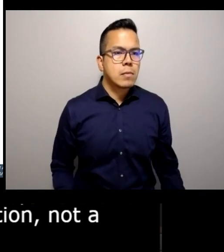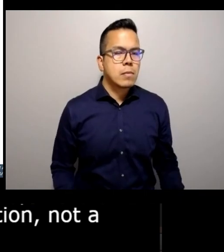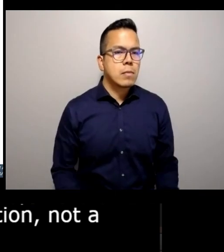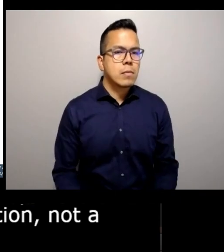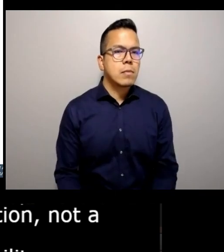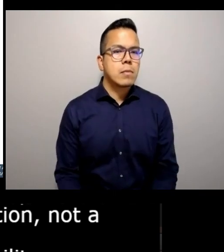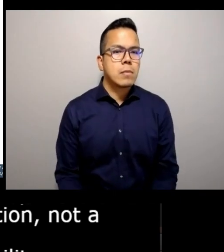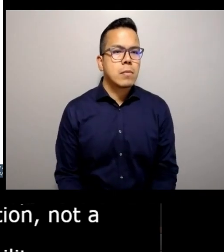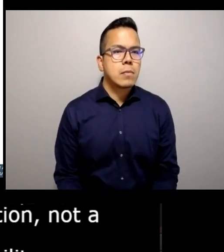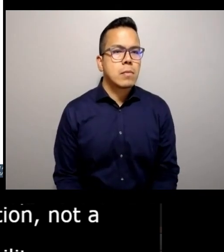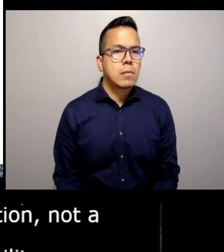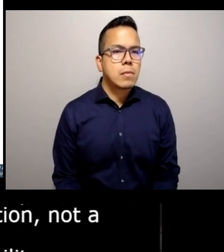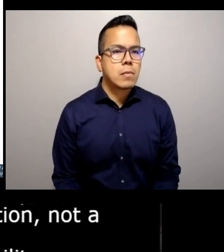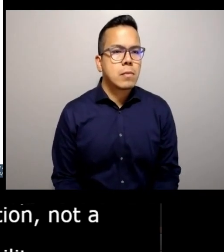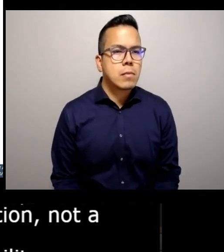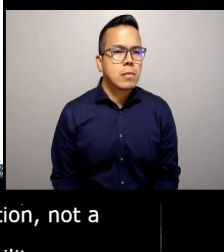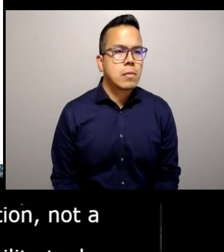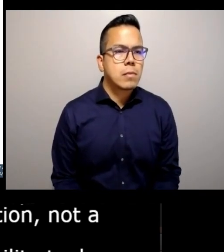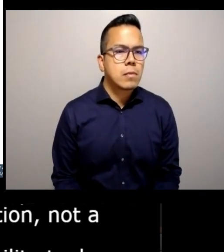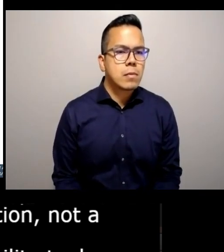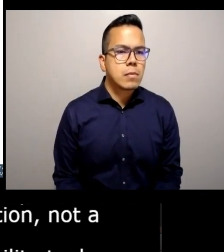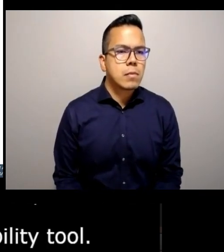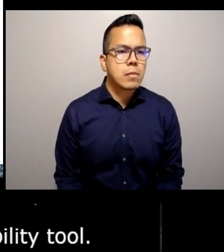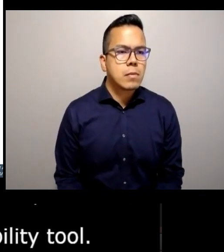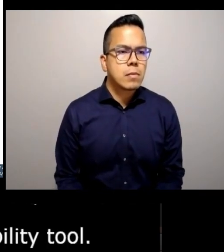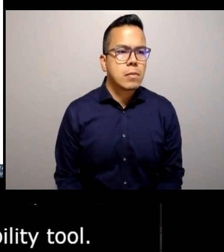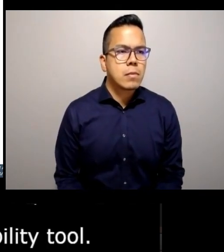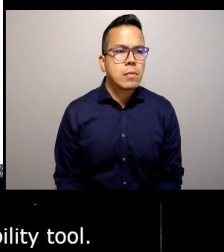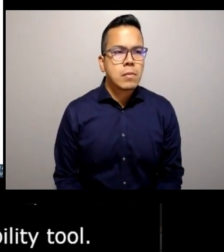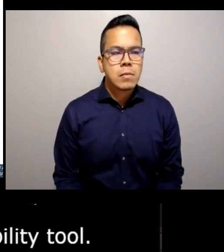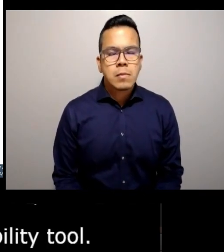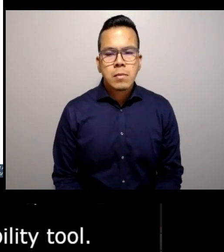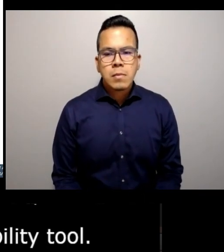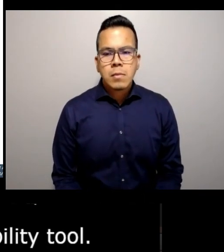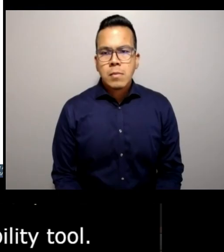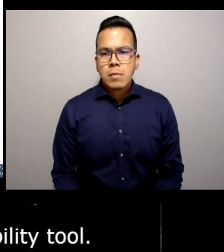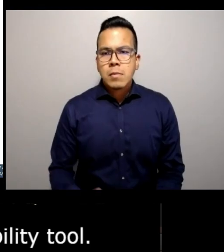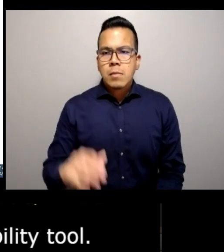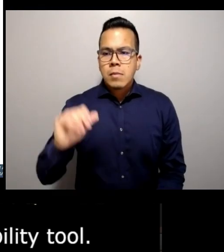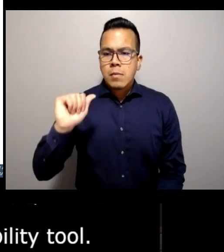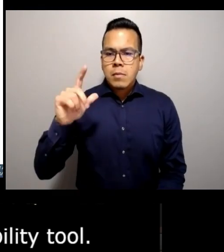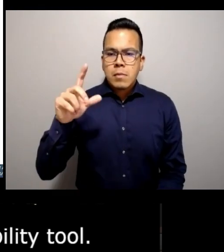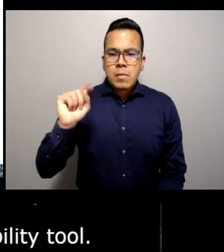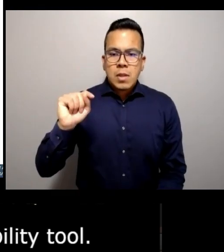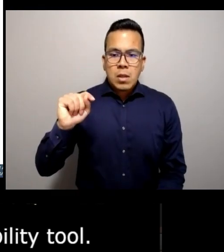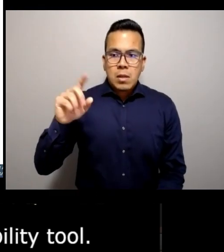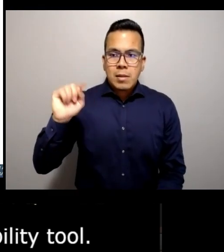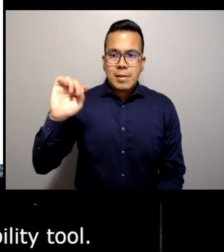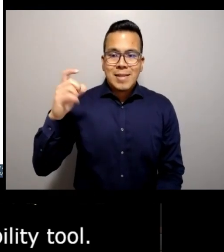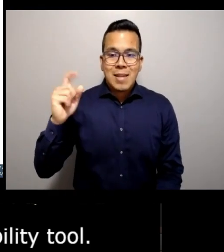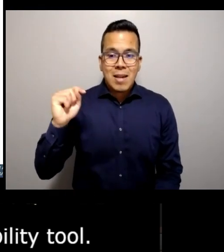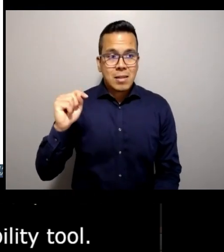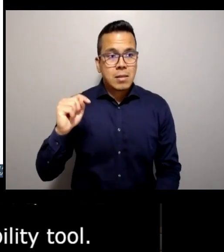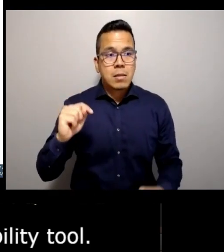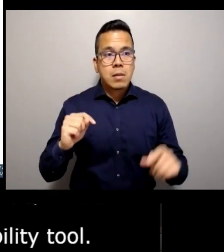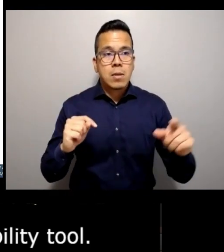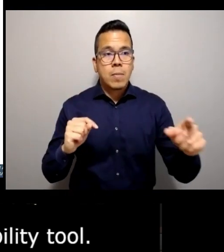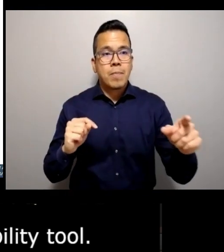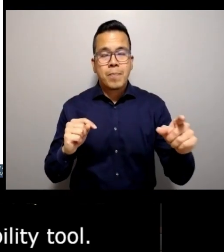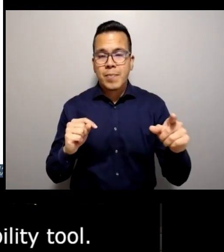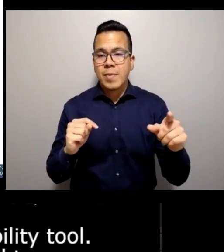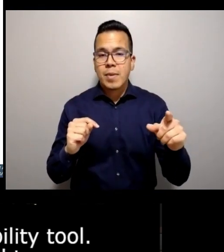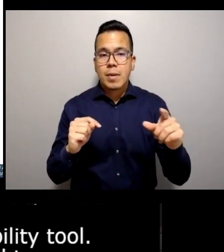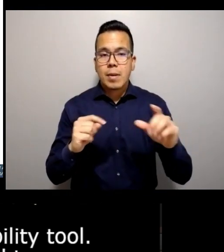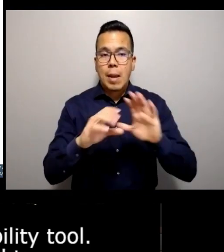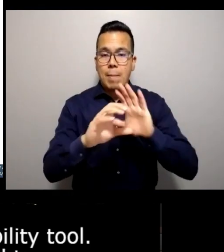Alt text simply is a text field that is attached to an image and describes